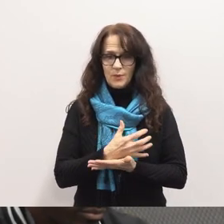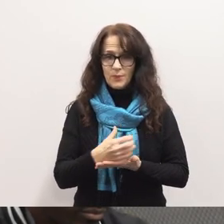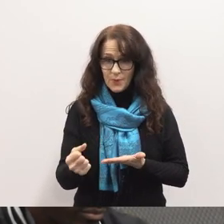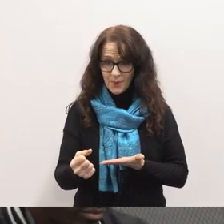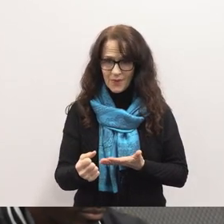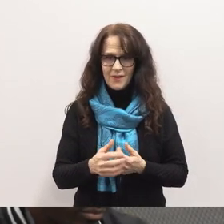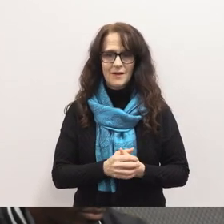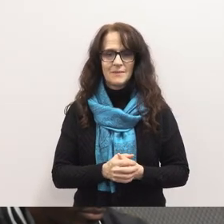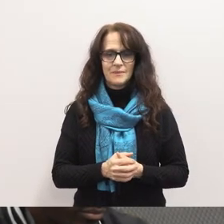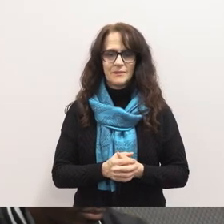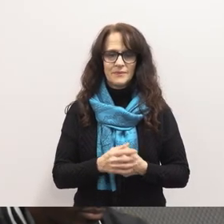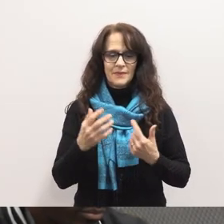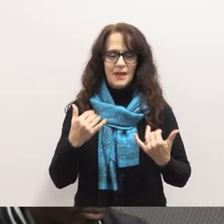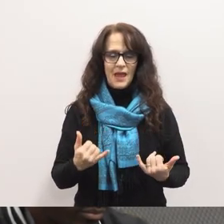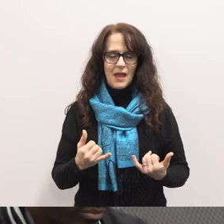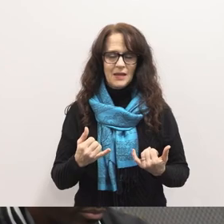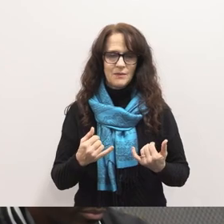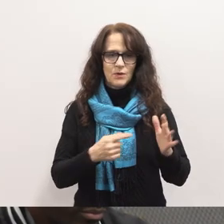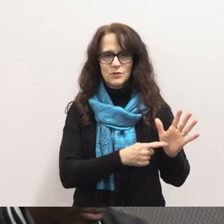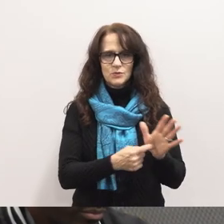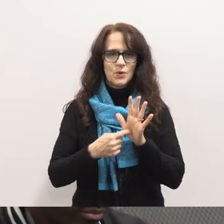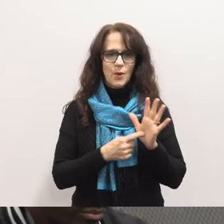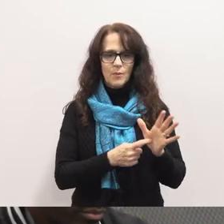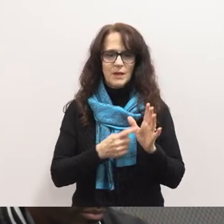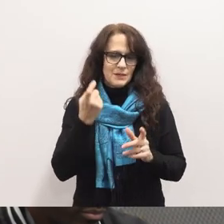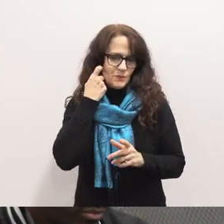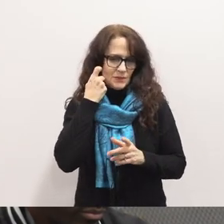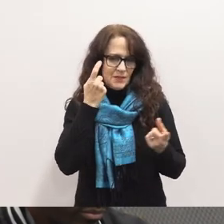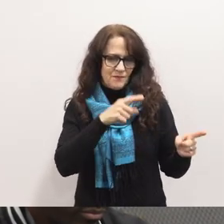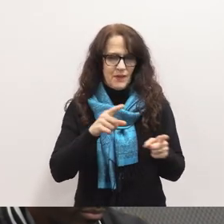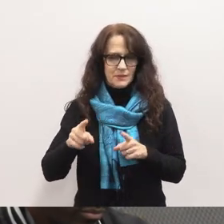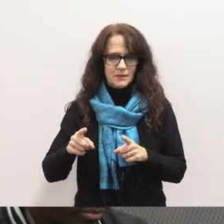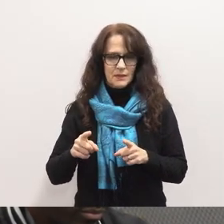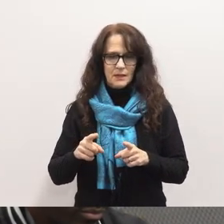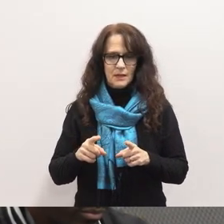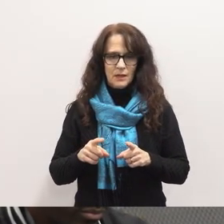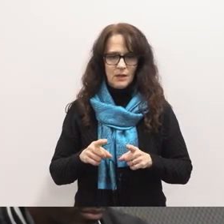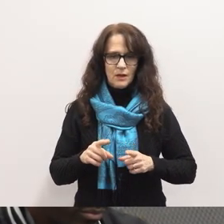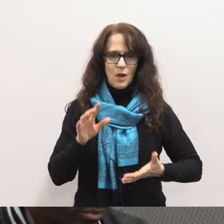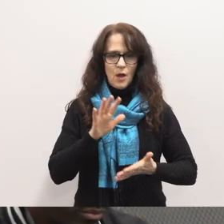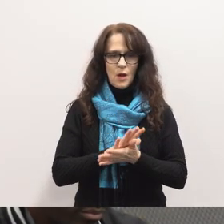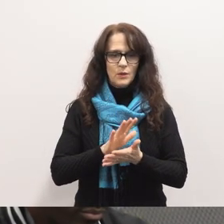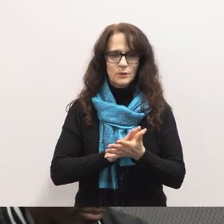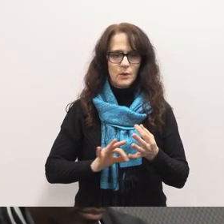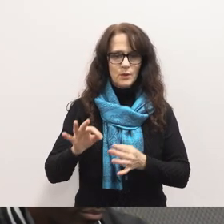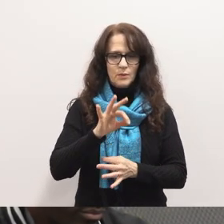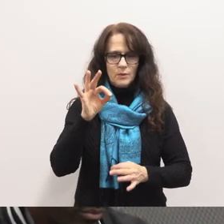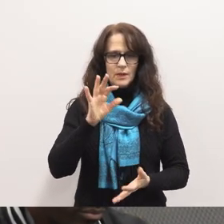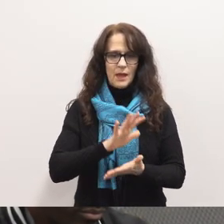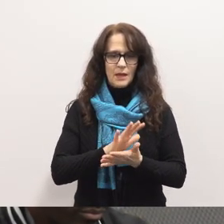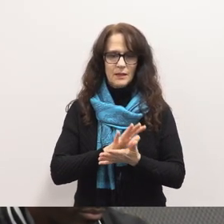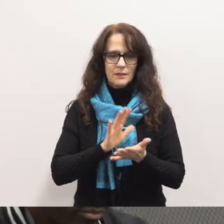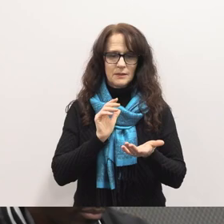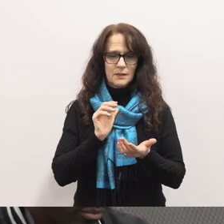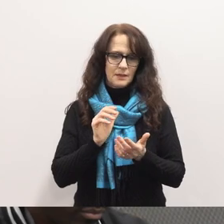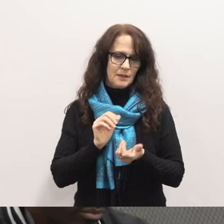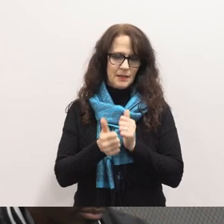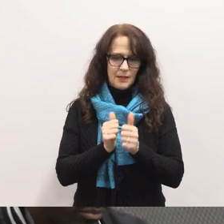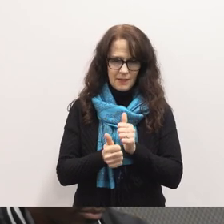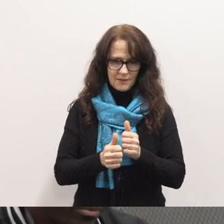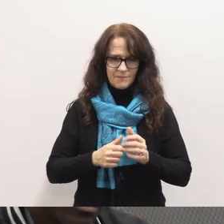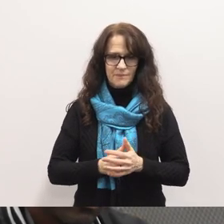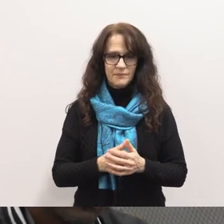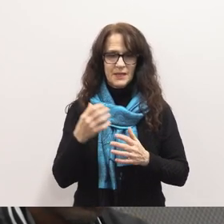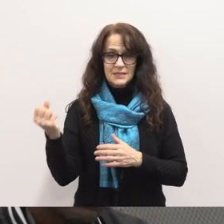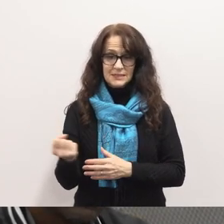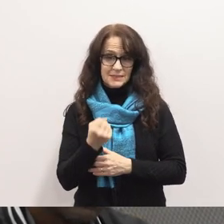like to highlight some more recent events that has been happening around campus, focusing more of our school spirit, athletics, and academics. This